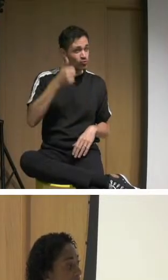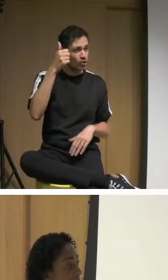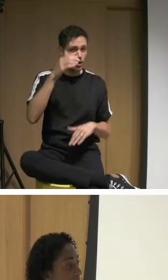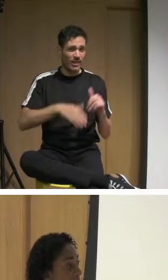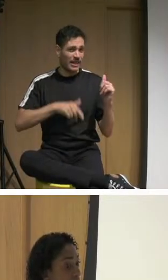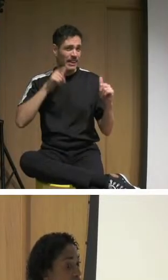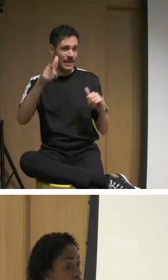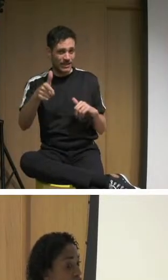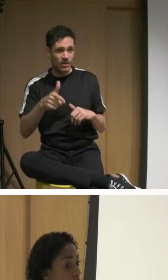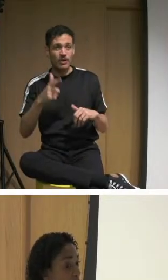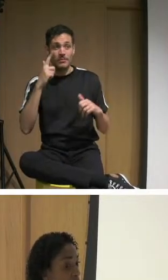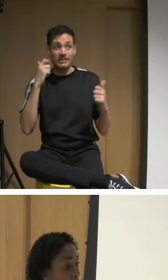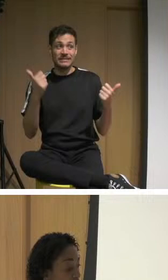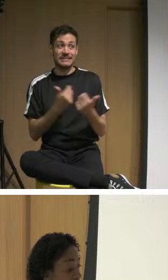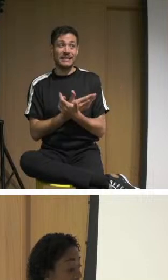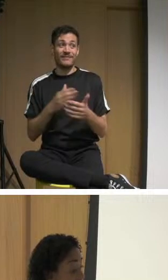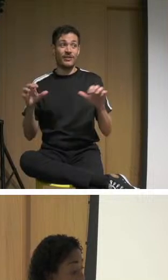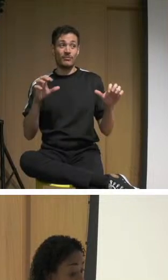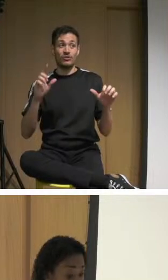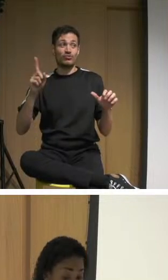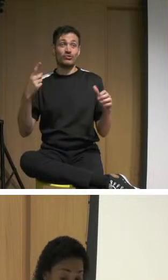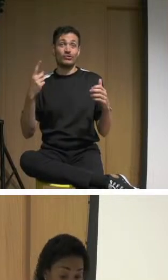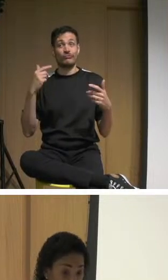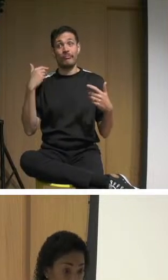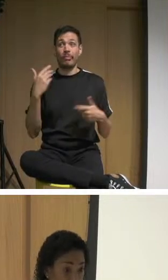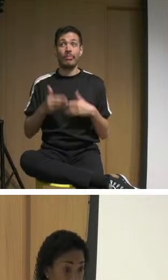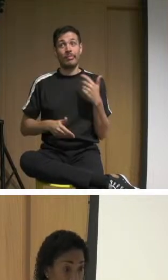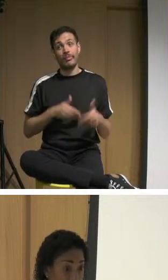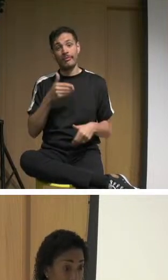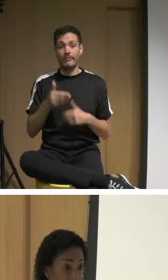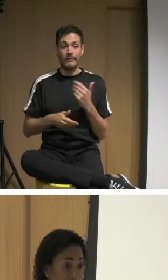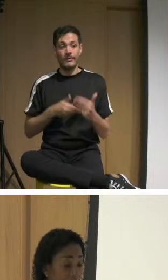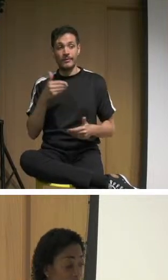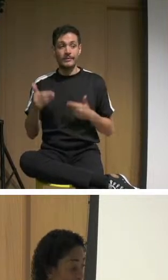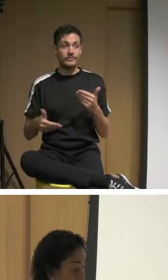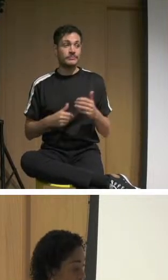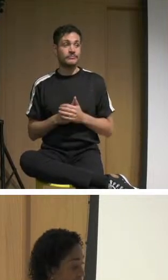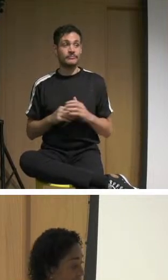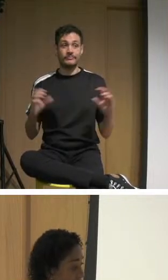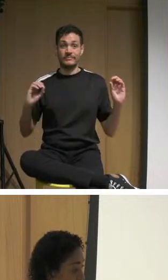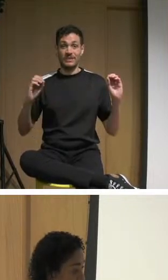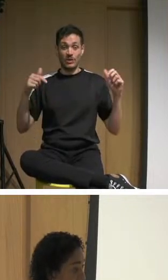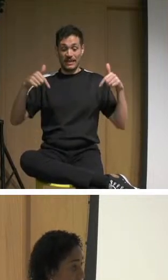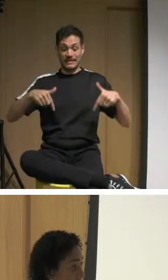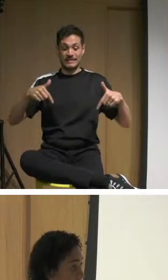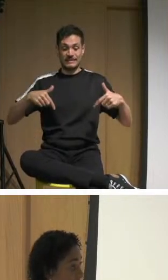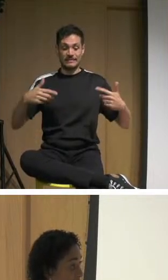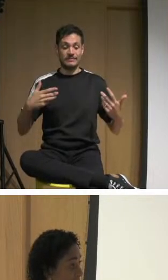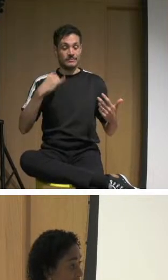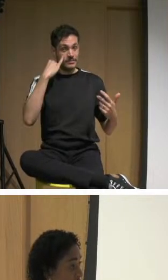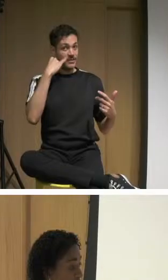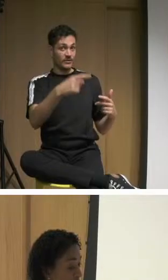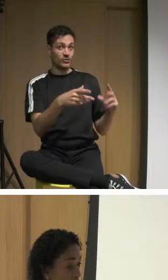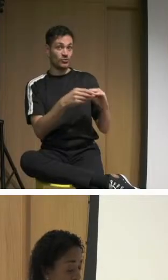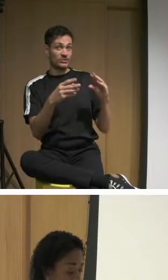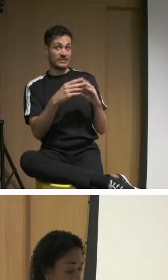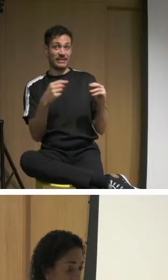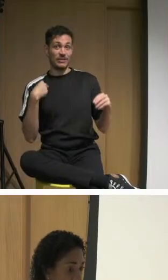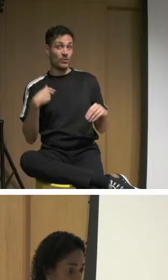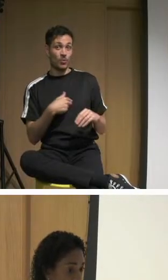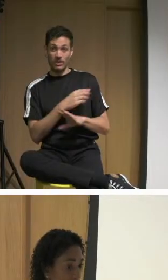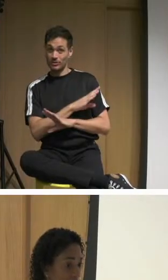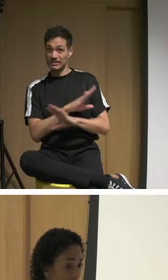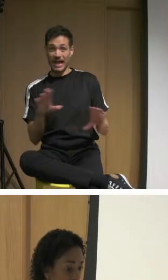doing is just going through motions. None of this, if you're saying that compliance, in order for us